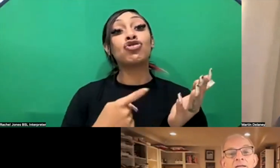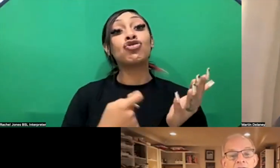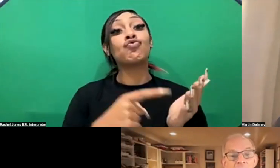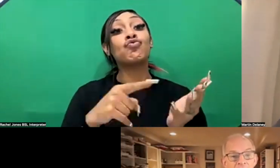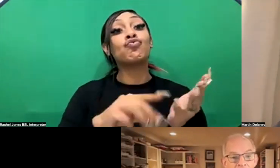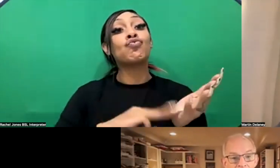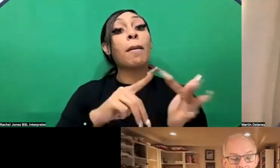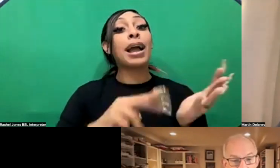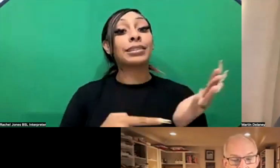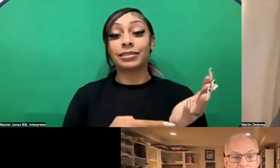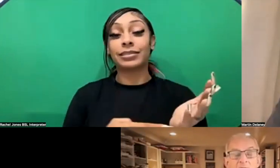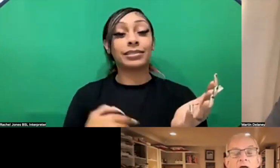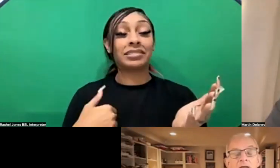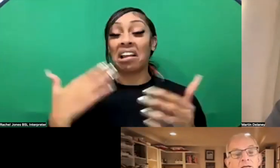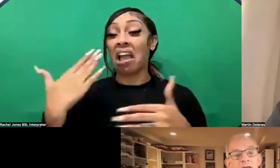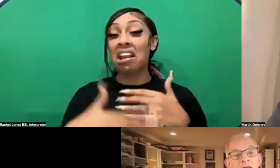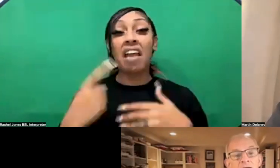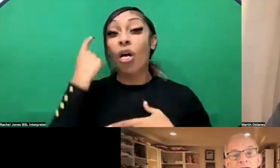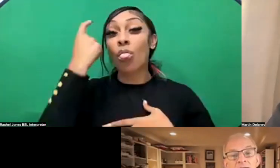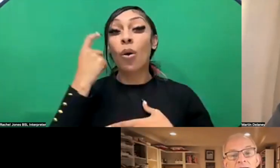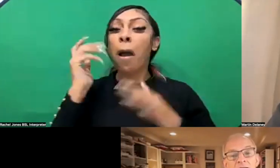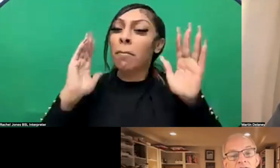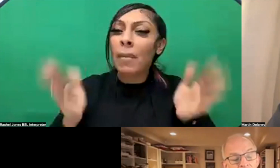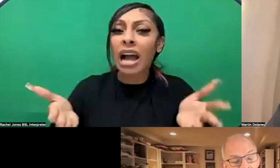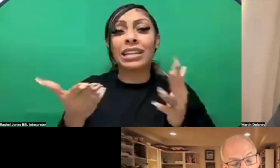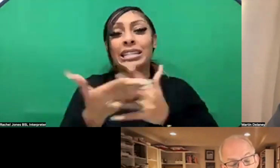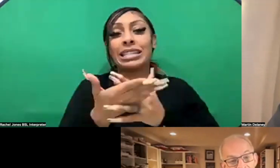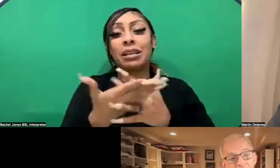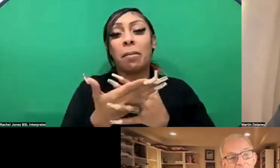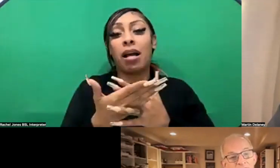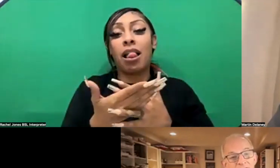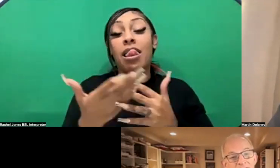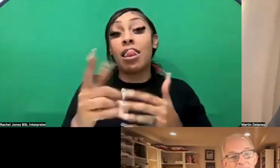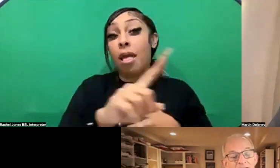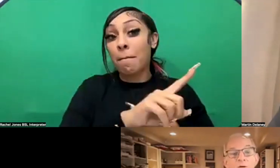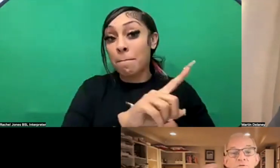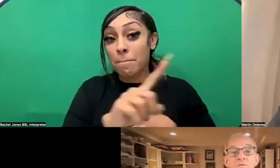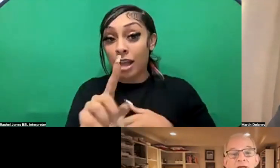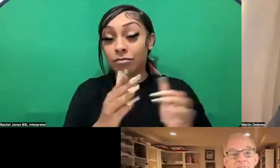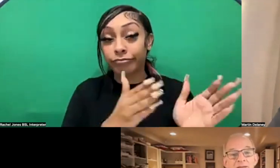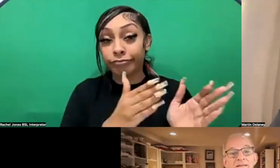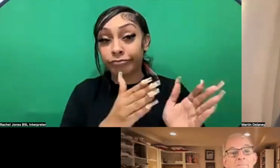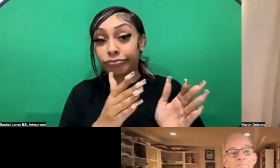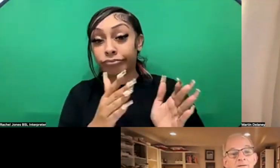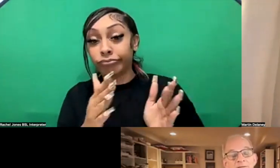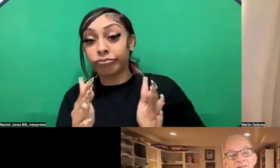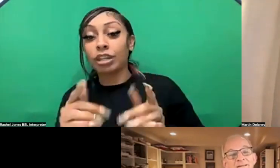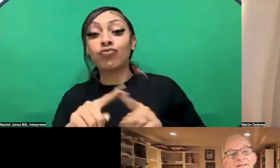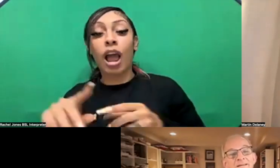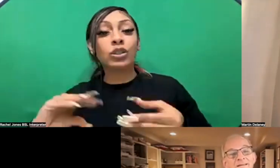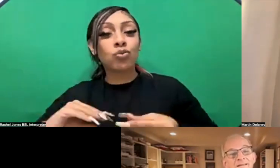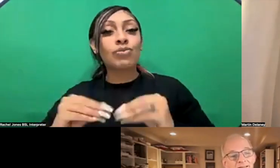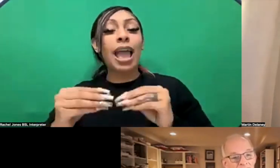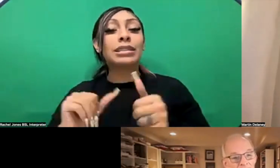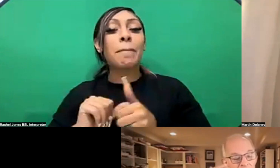mind to make an accessible product. It just happened that because I was trying to make a better